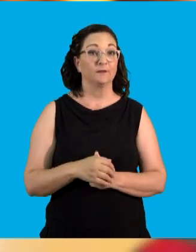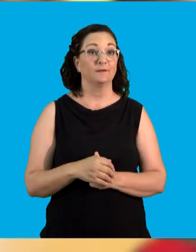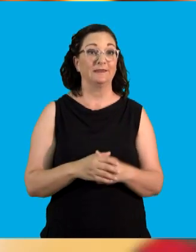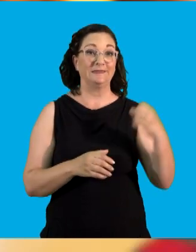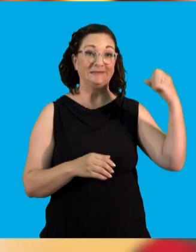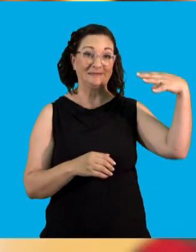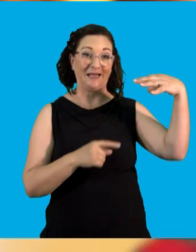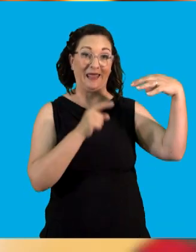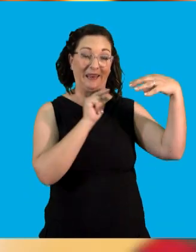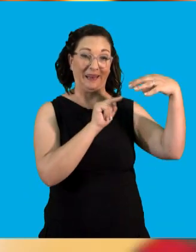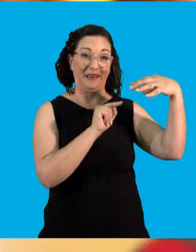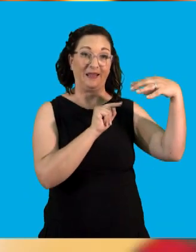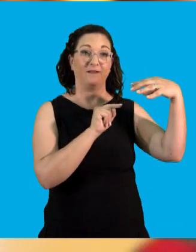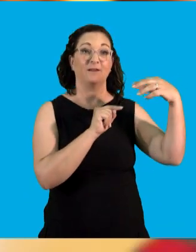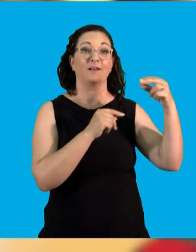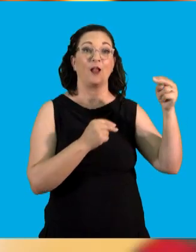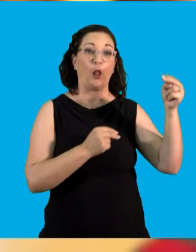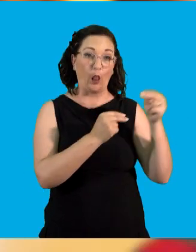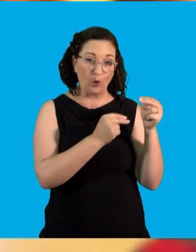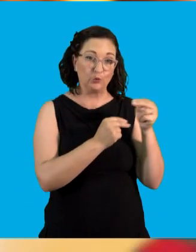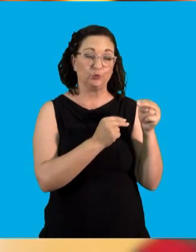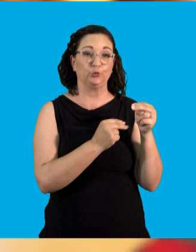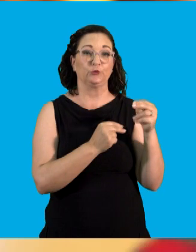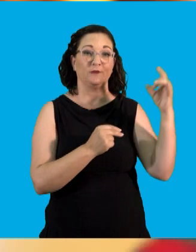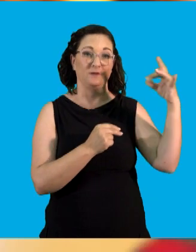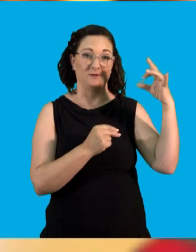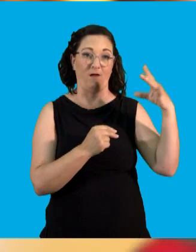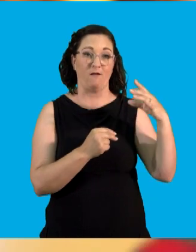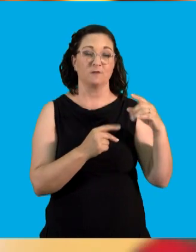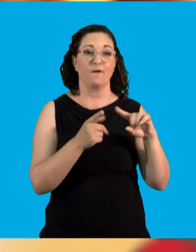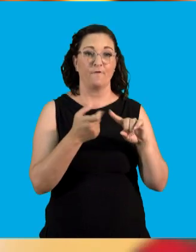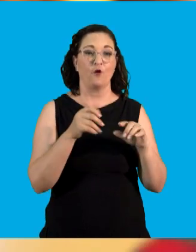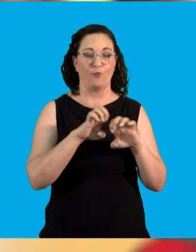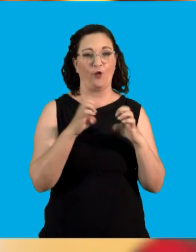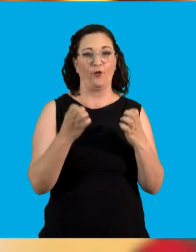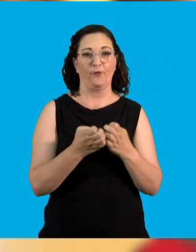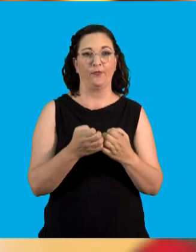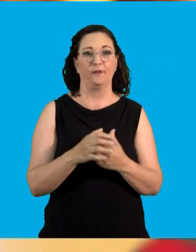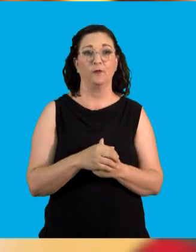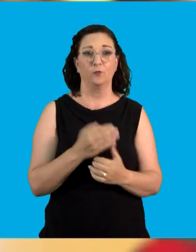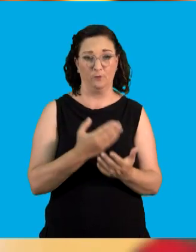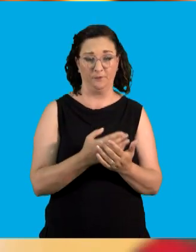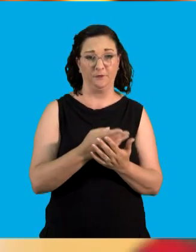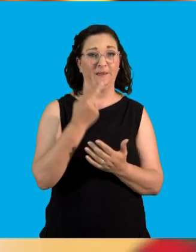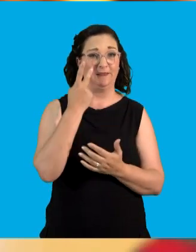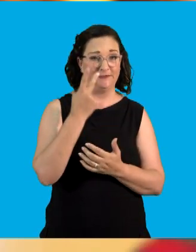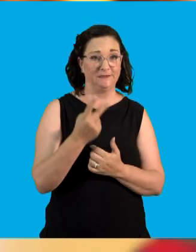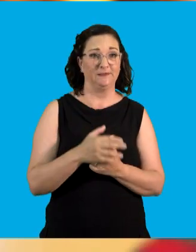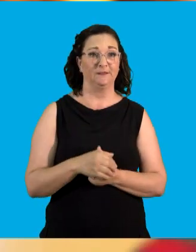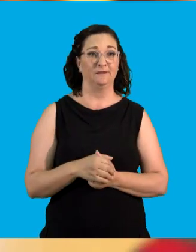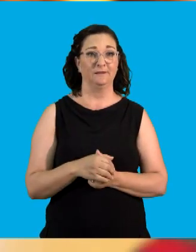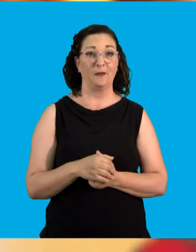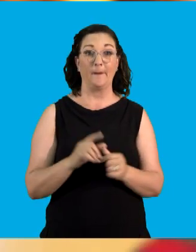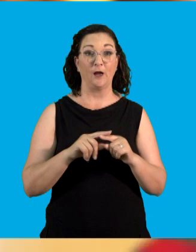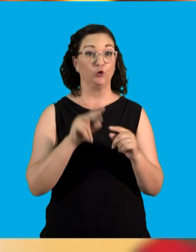to remember is that the sun is the sun that is the closest to Earth, and it is the one that we are able to